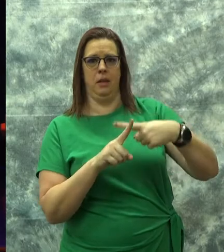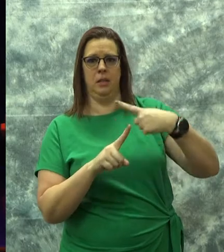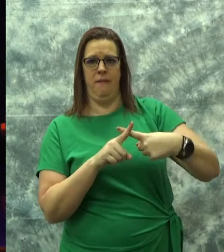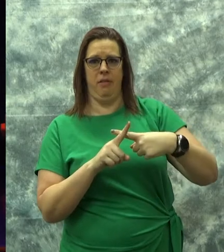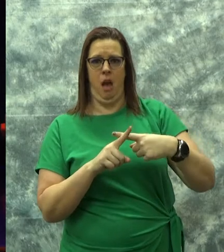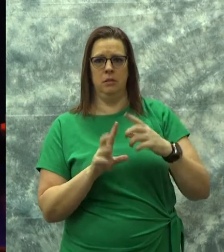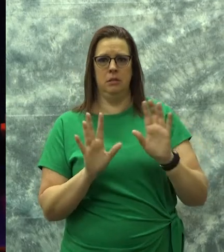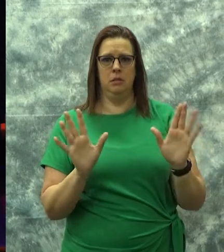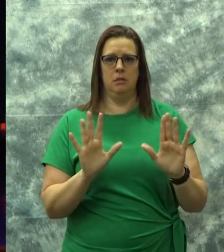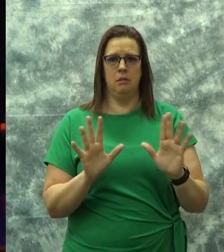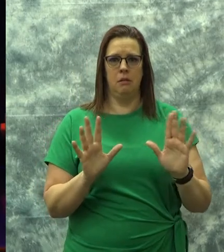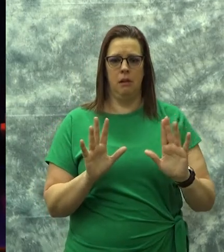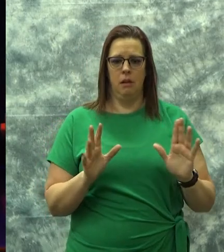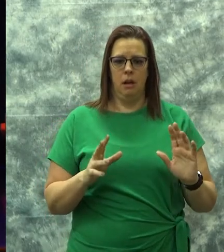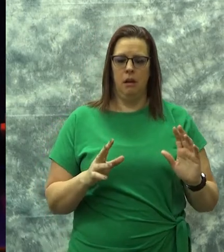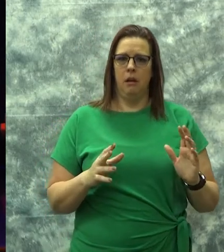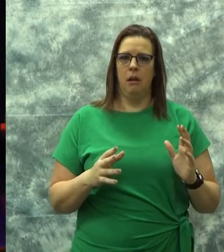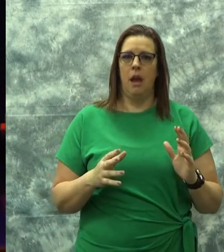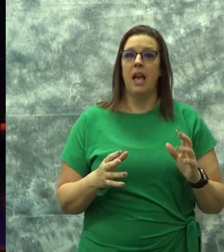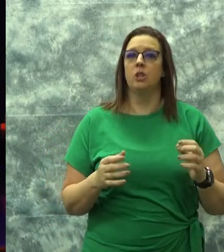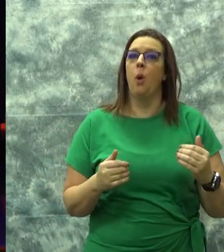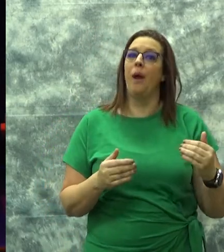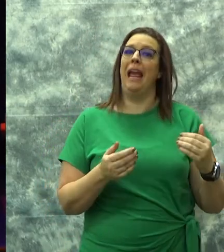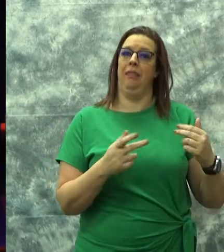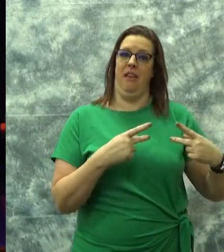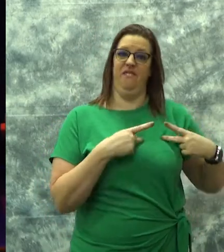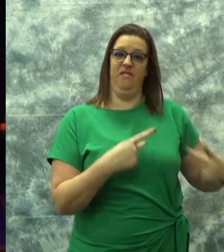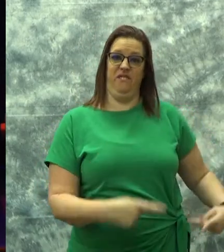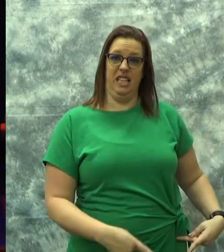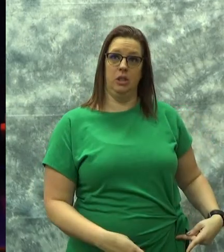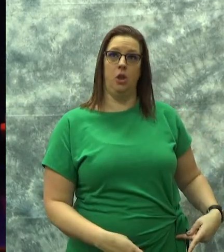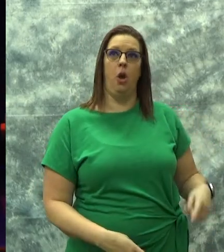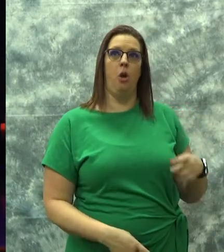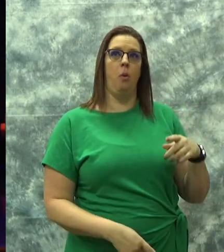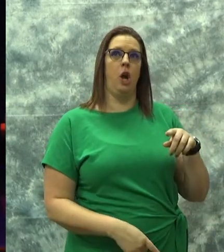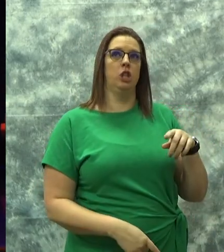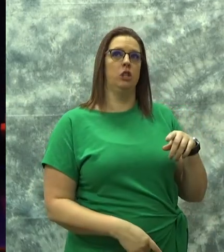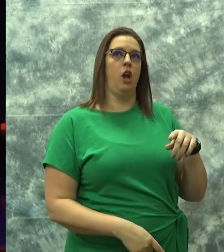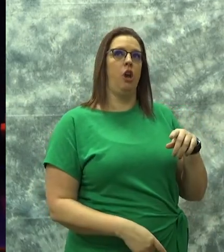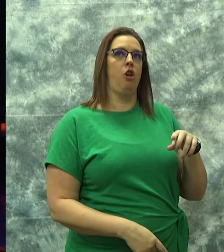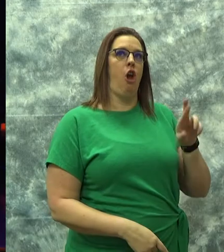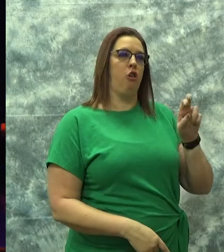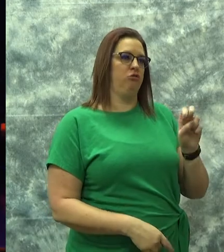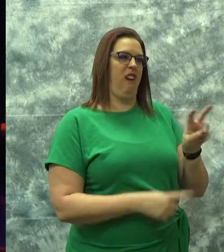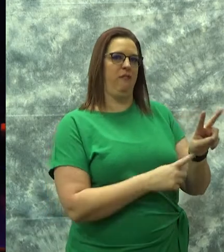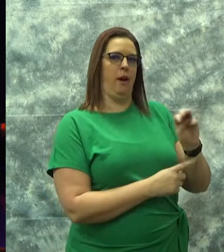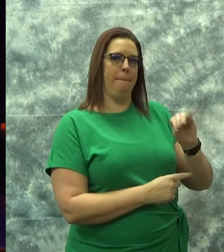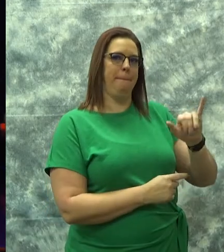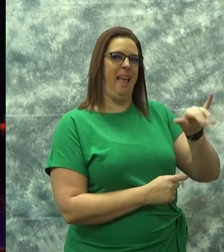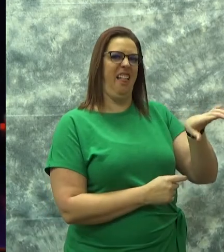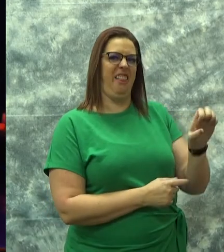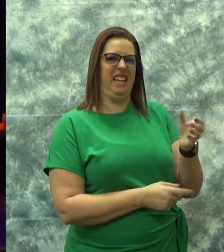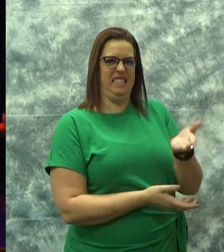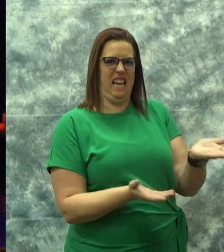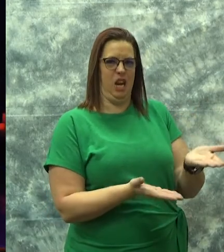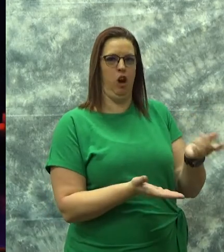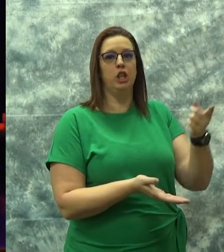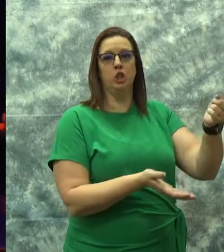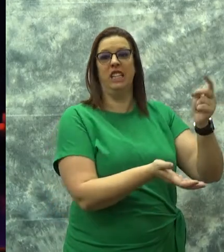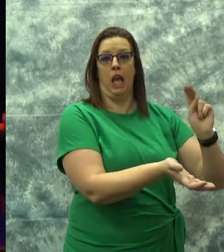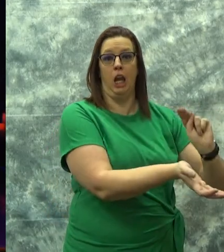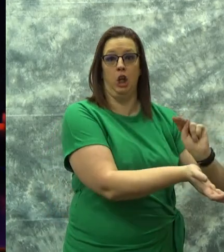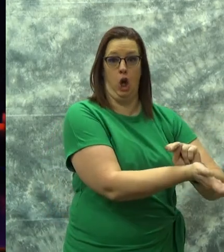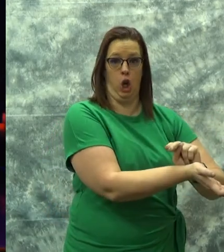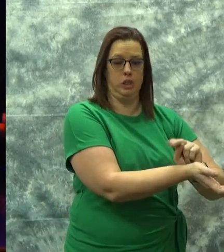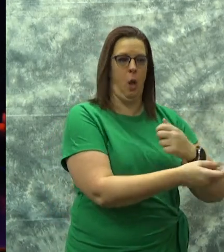positive thought or think a positive thought. In the physical world, I checked this out because Reverend Millie's here today and she's a nurse, and I wanted to be sure I